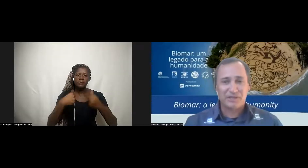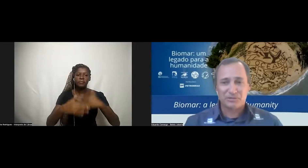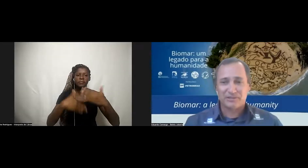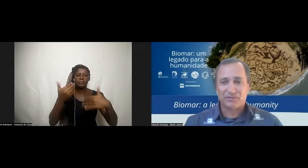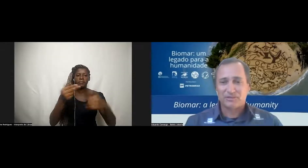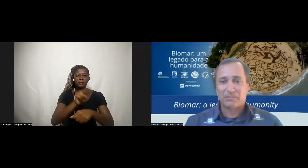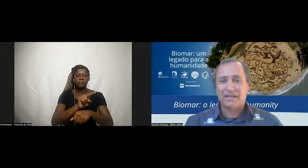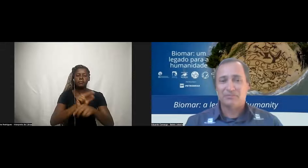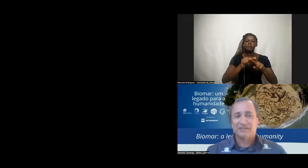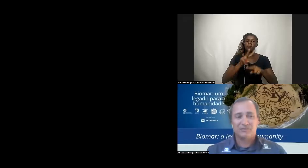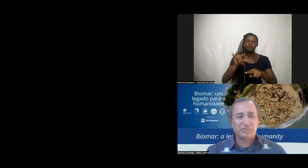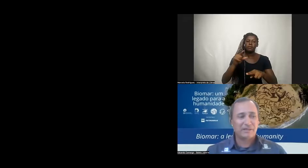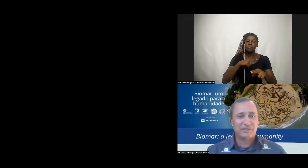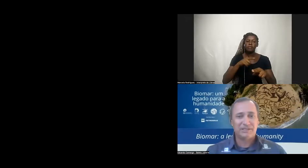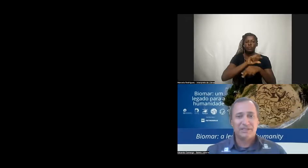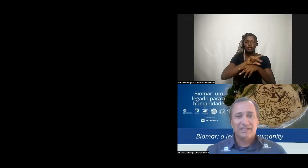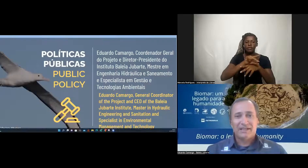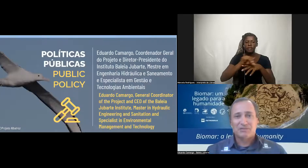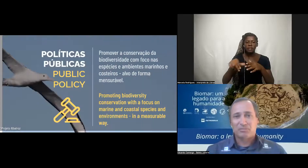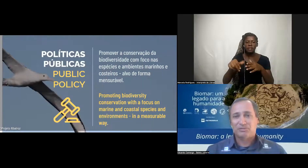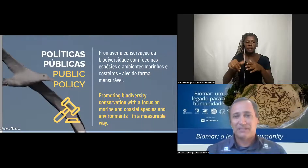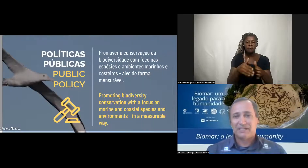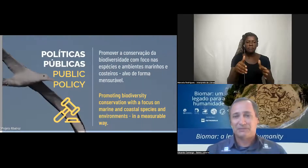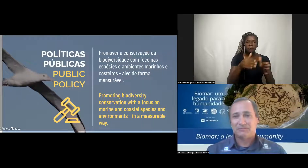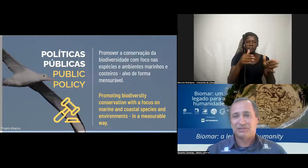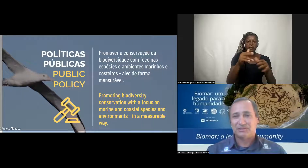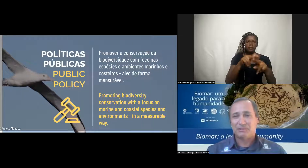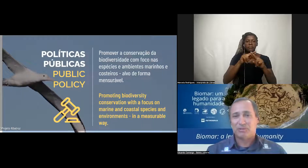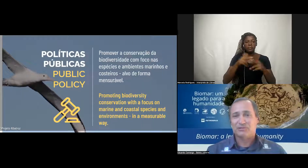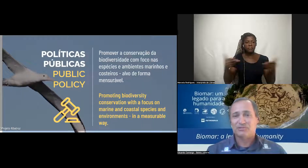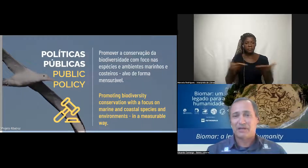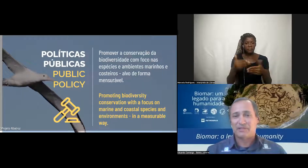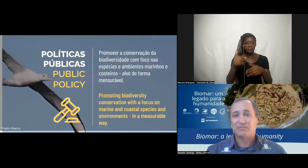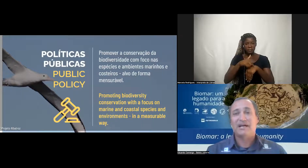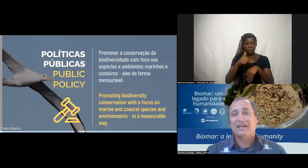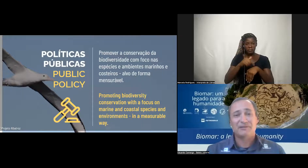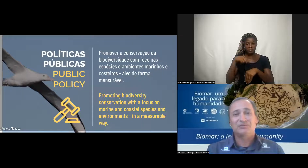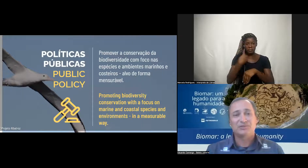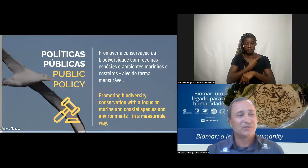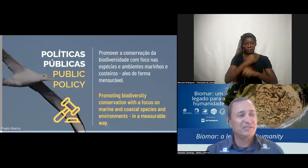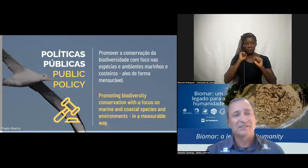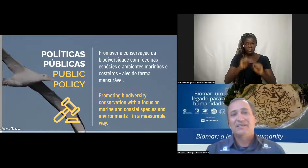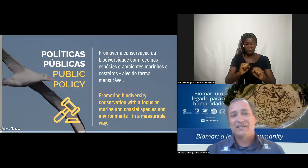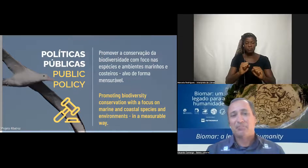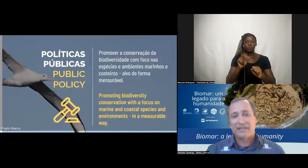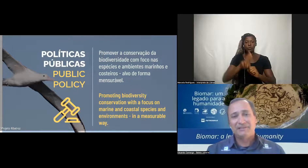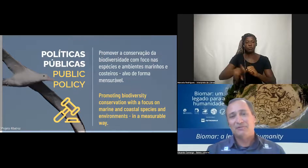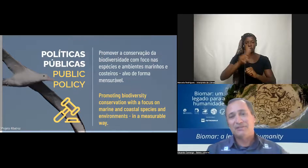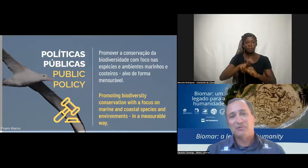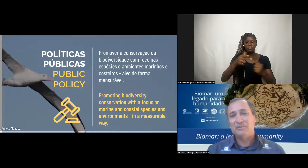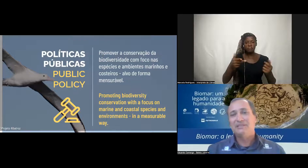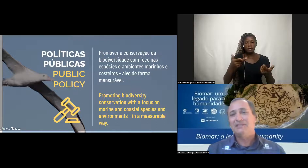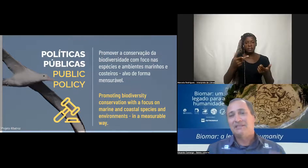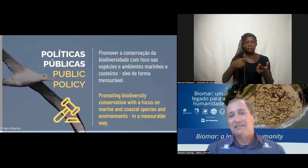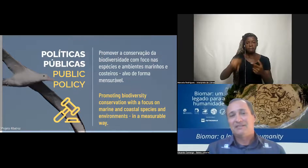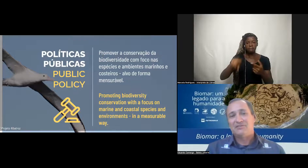for conservation. I'll discuss another axis of our work, but I also hope that we can inspire each one of